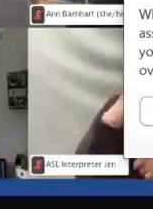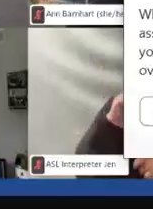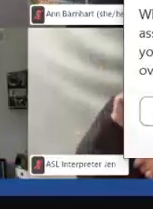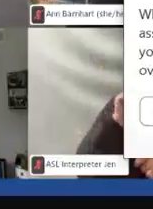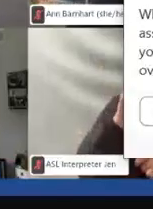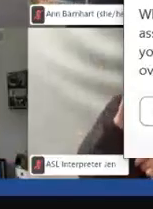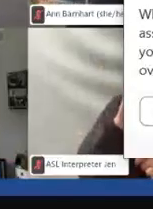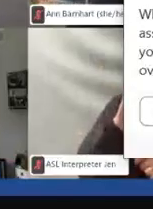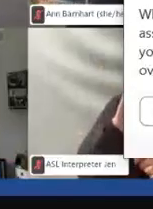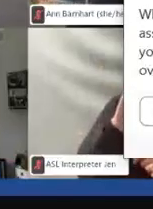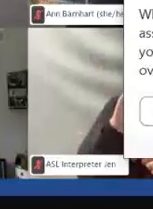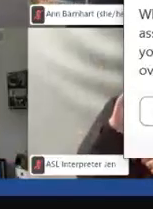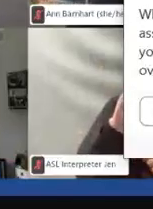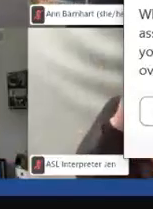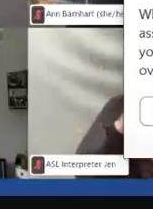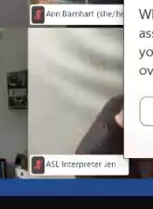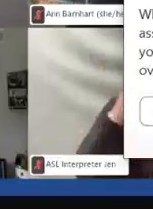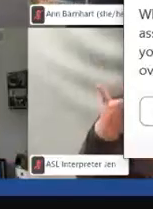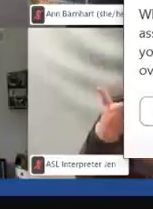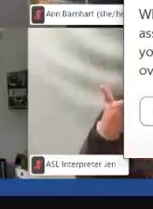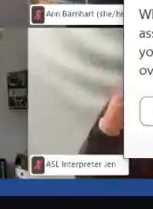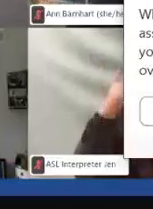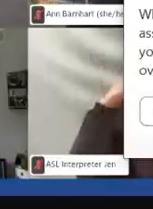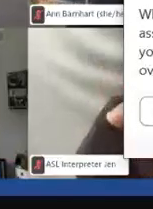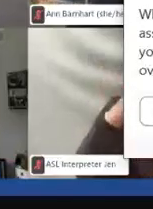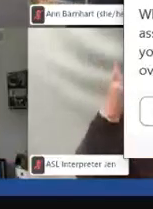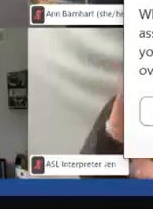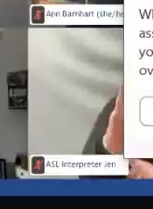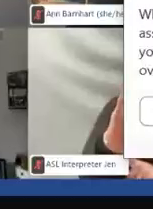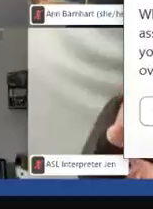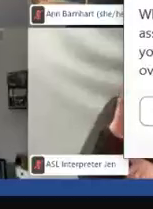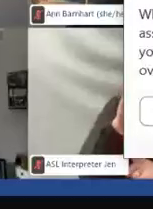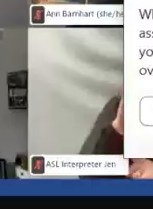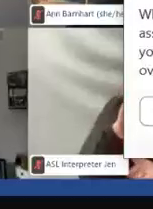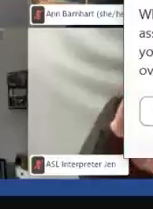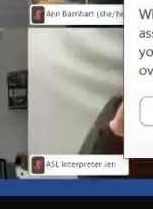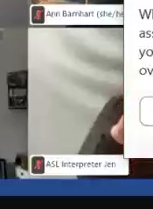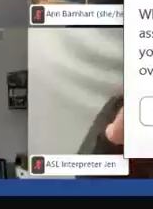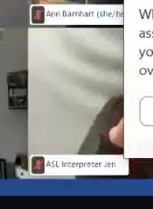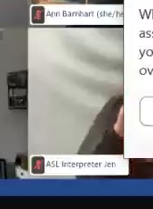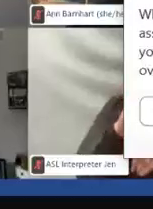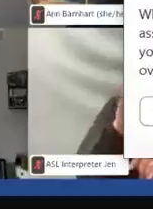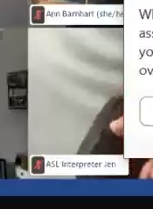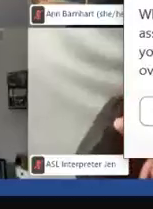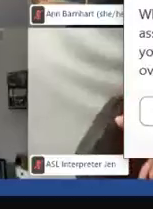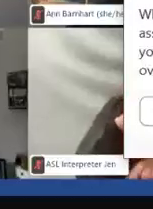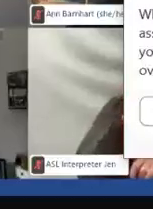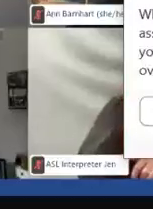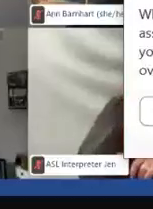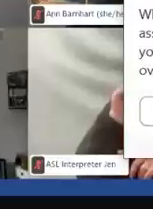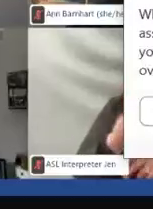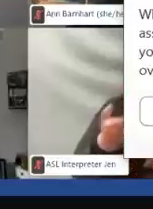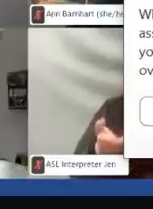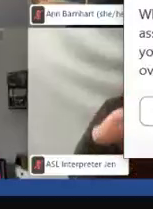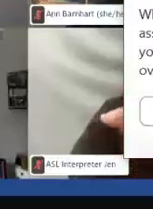Spill Deliverables Goal 1, and there's an item on there, number 2, that references 2% increase